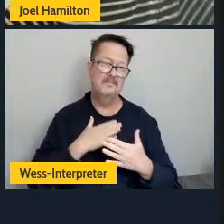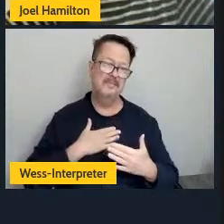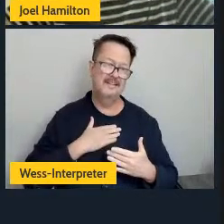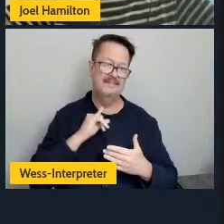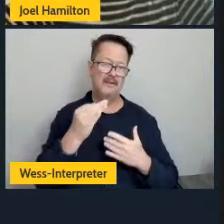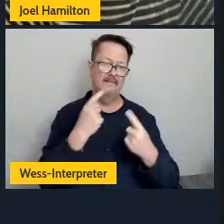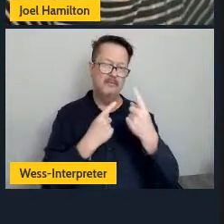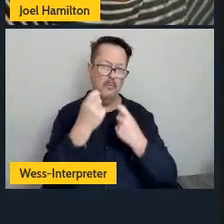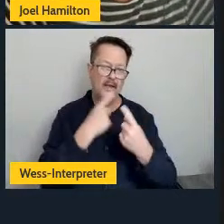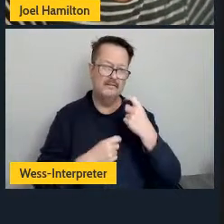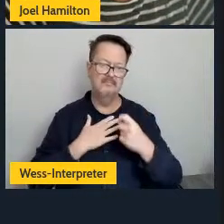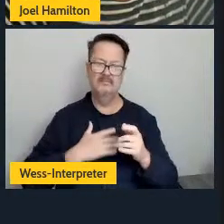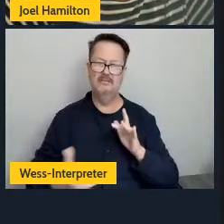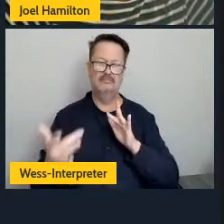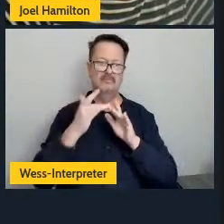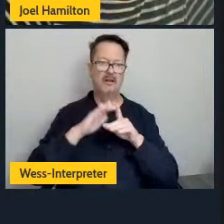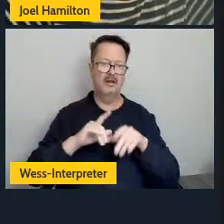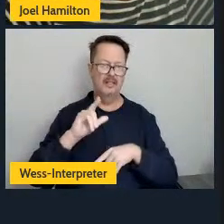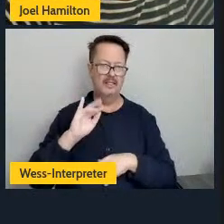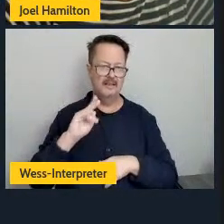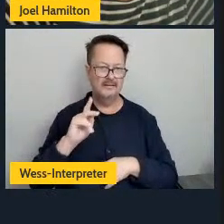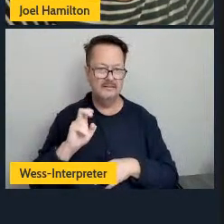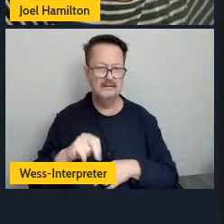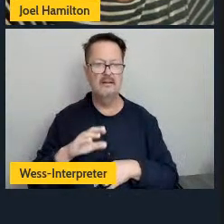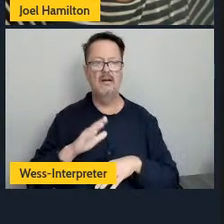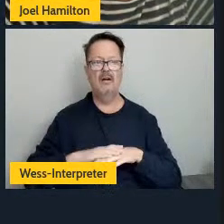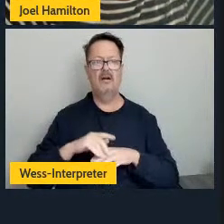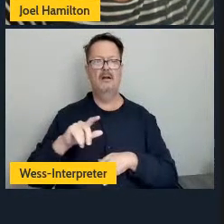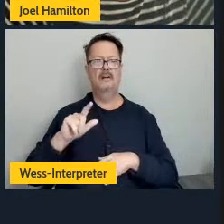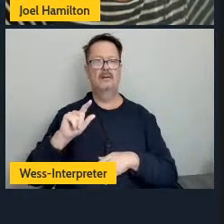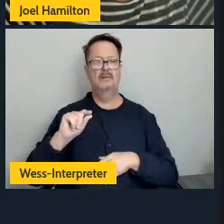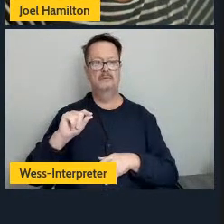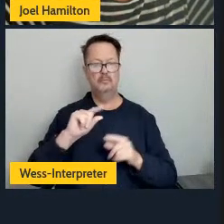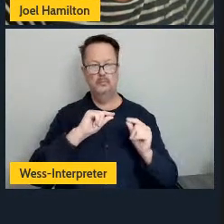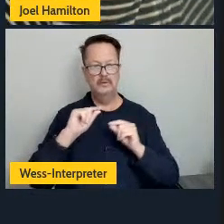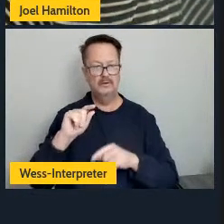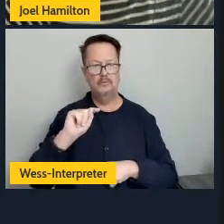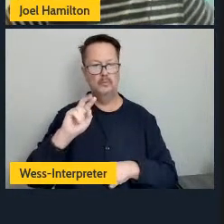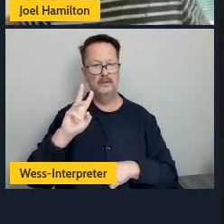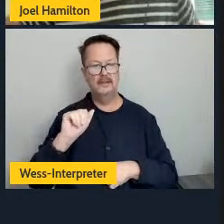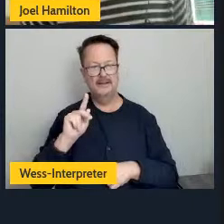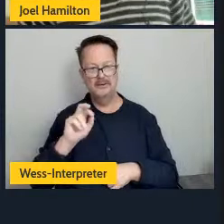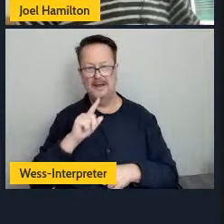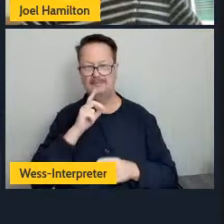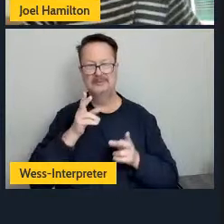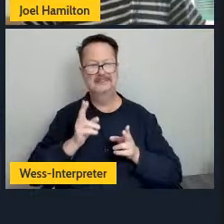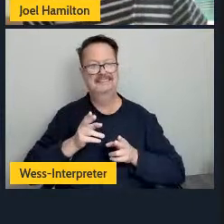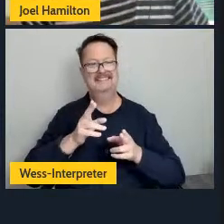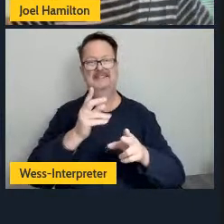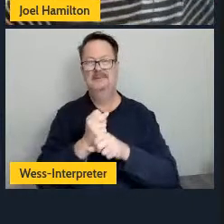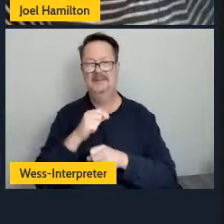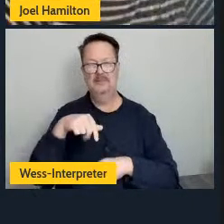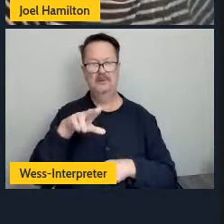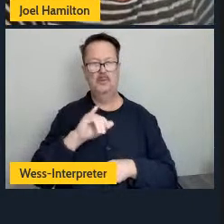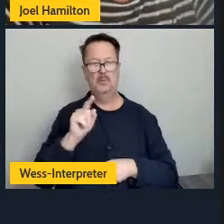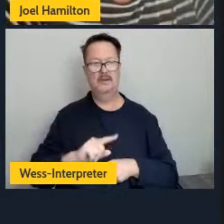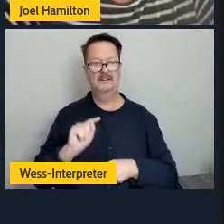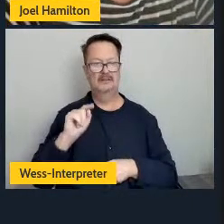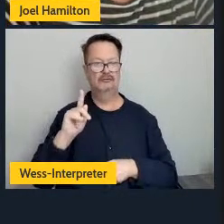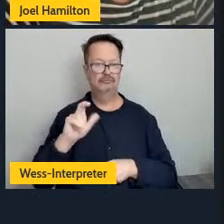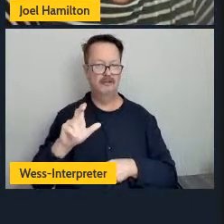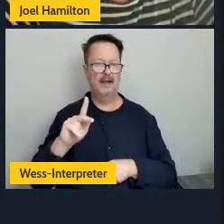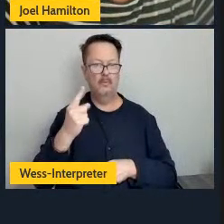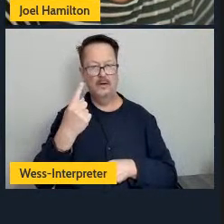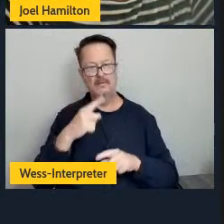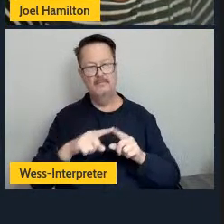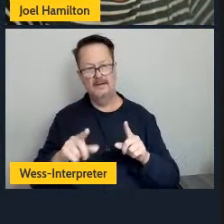any questions, do reach out to me on LinkedIn, do reach out to me on Twitter. I'm sure we're all rushing to get to the quiz on track 1, but thanks for sticking with